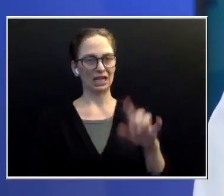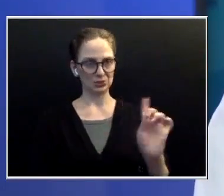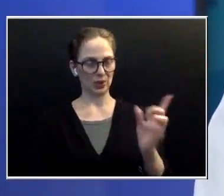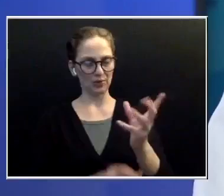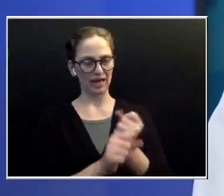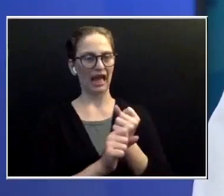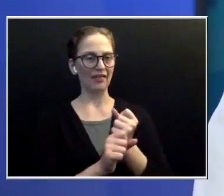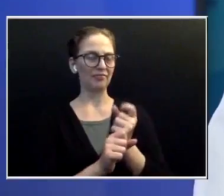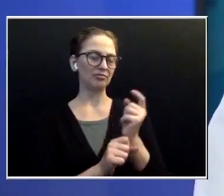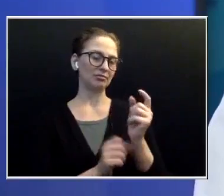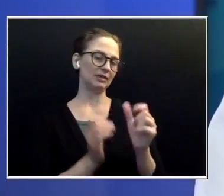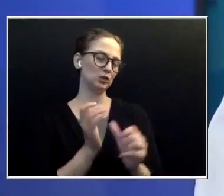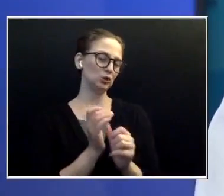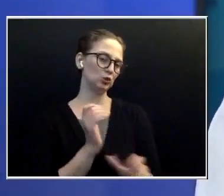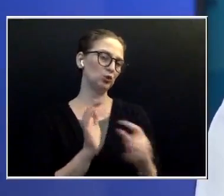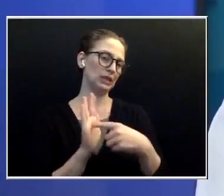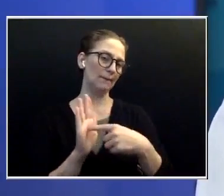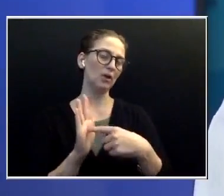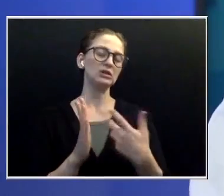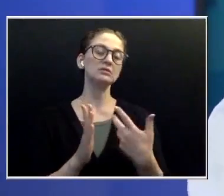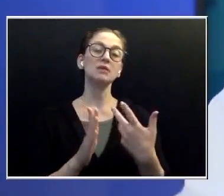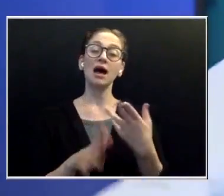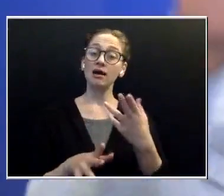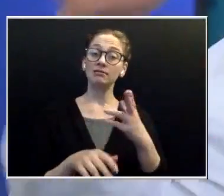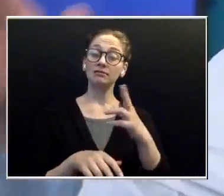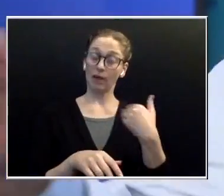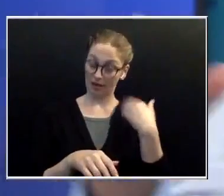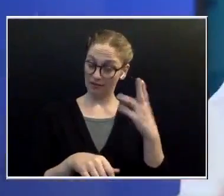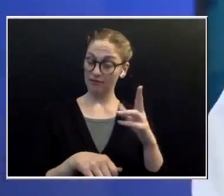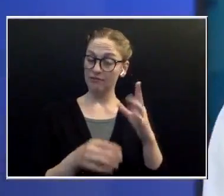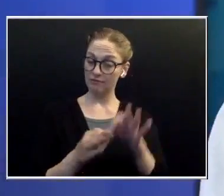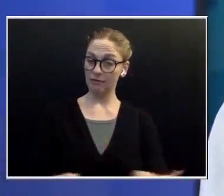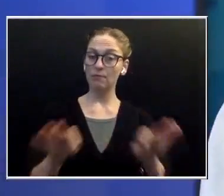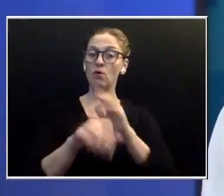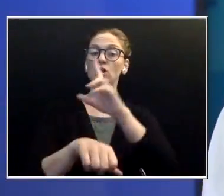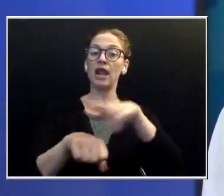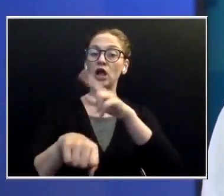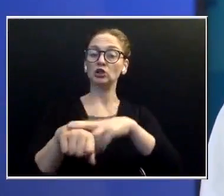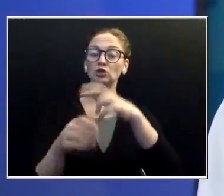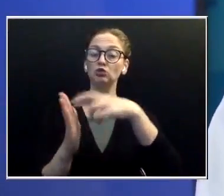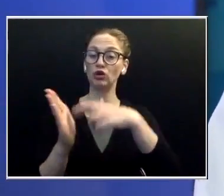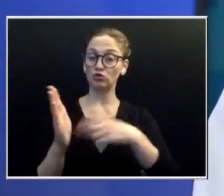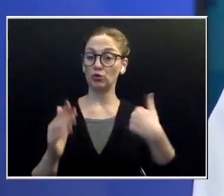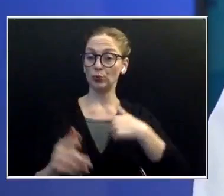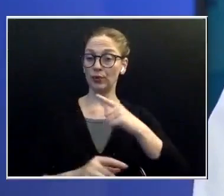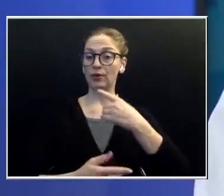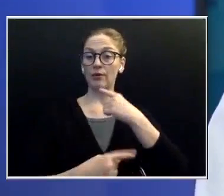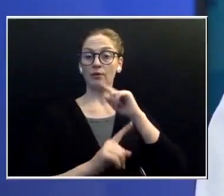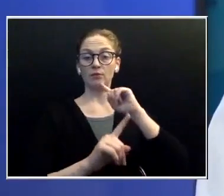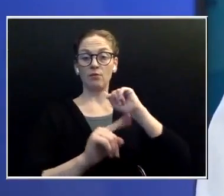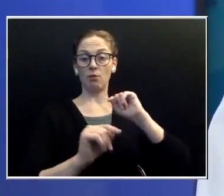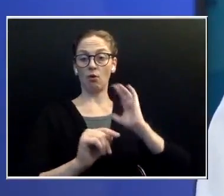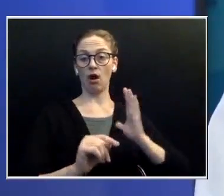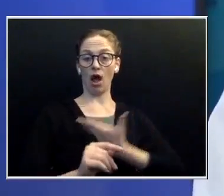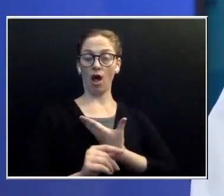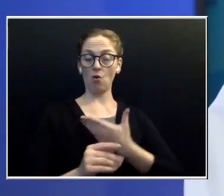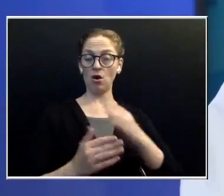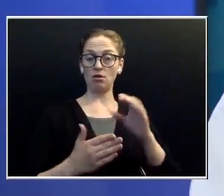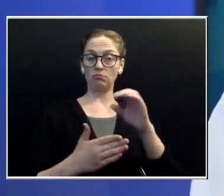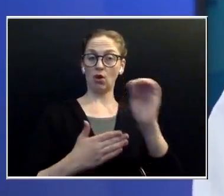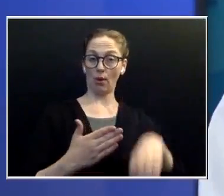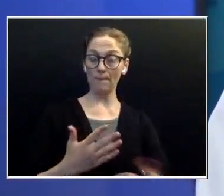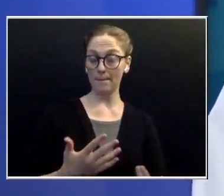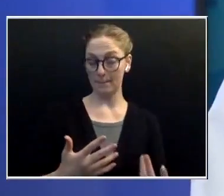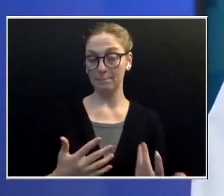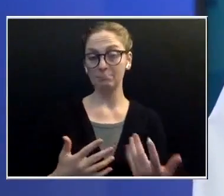national registry. Actually, this is very important. Actually, national registry. Now we are reporting our outcomes to this national registry because it's important to help our our